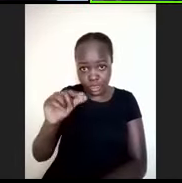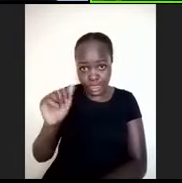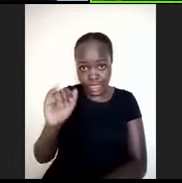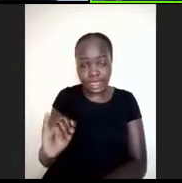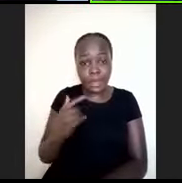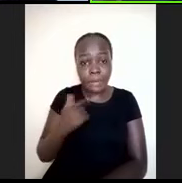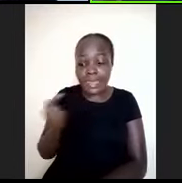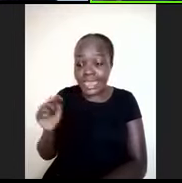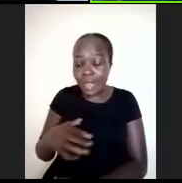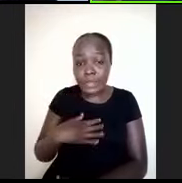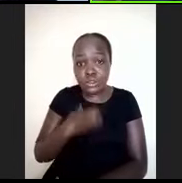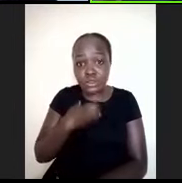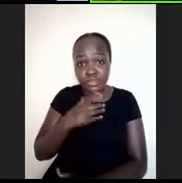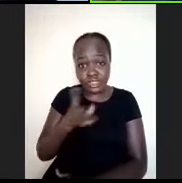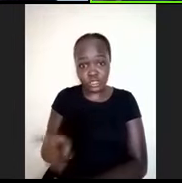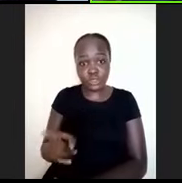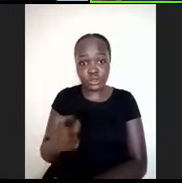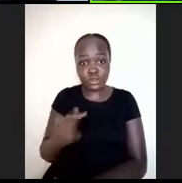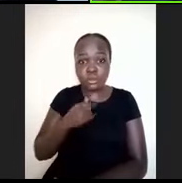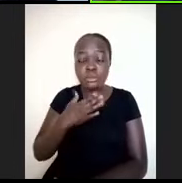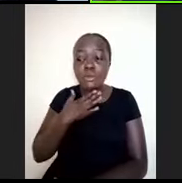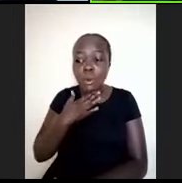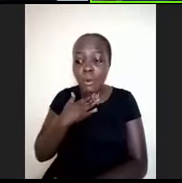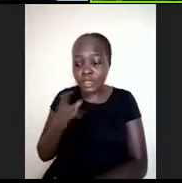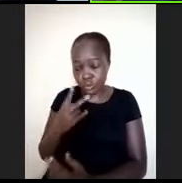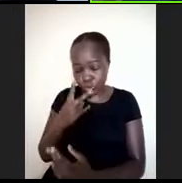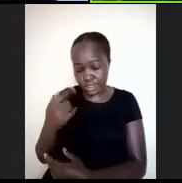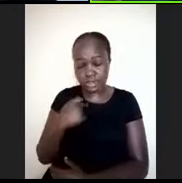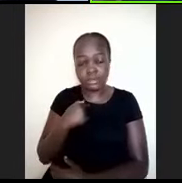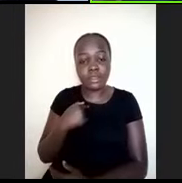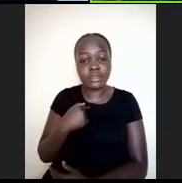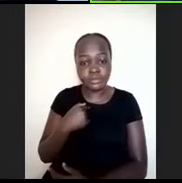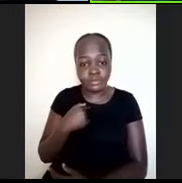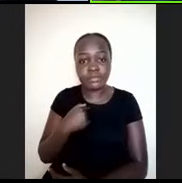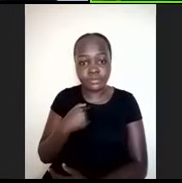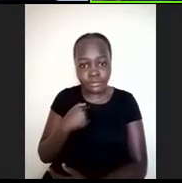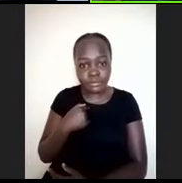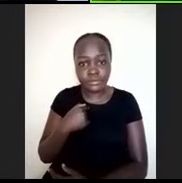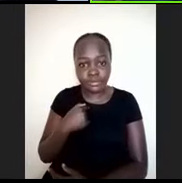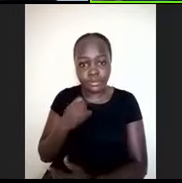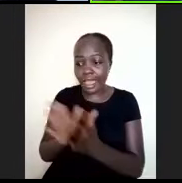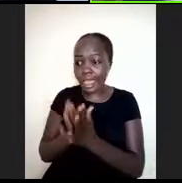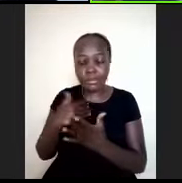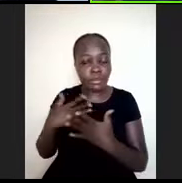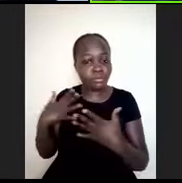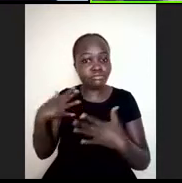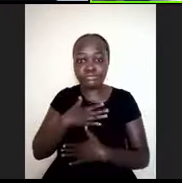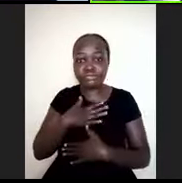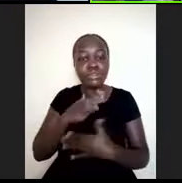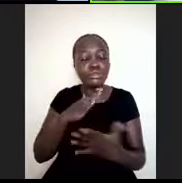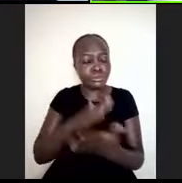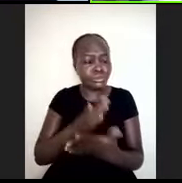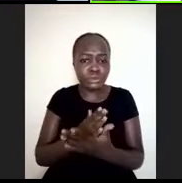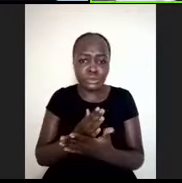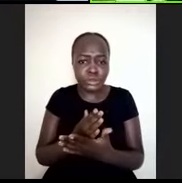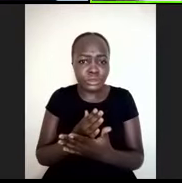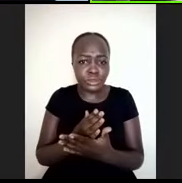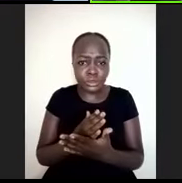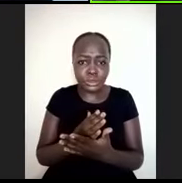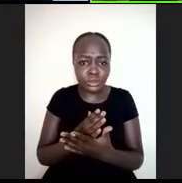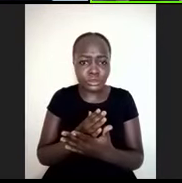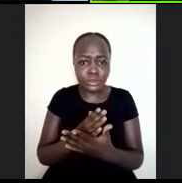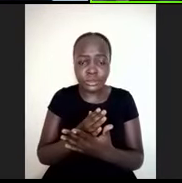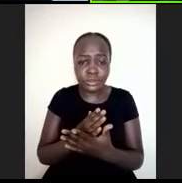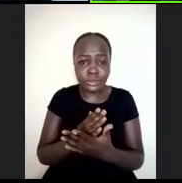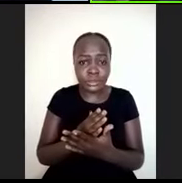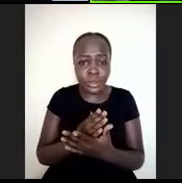coming to visit you. I want you to see me. And I was very shocked. I asked him a few other questions. Because of time, I